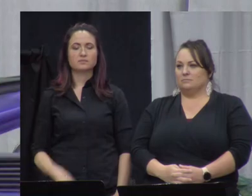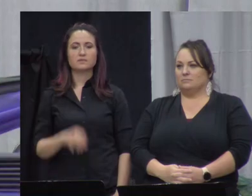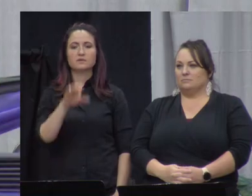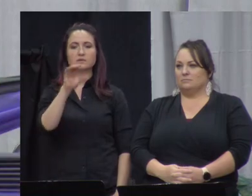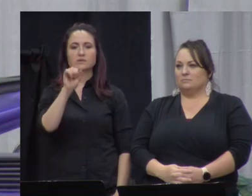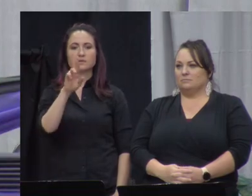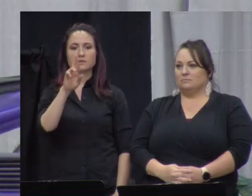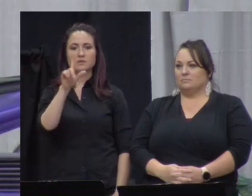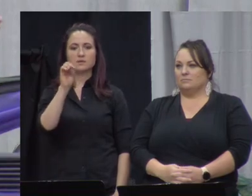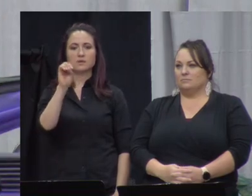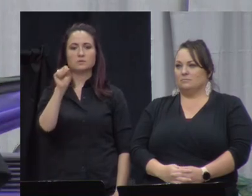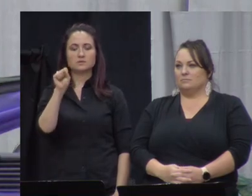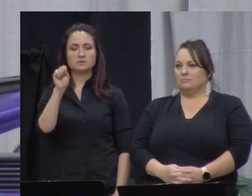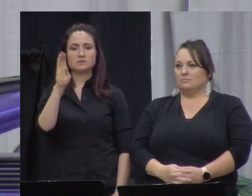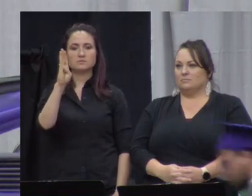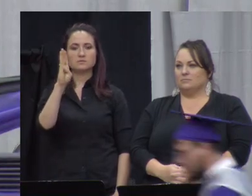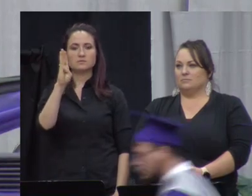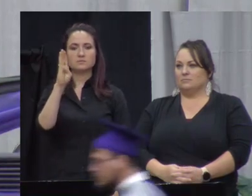Carlos Blakeney.